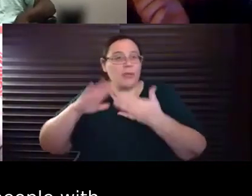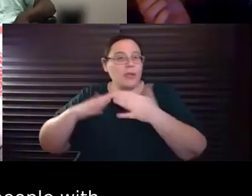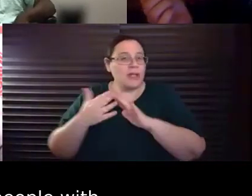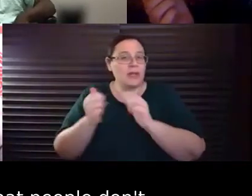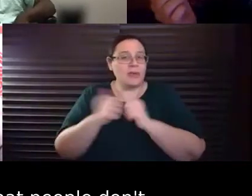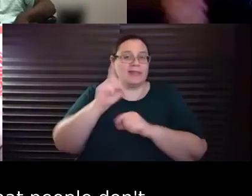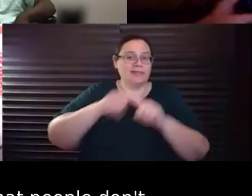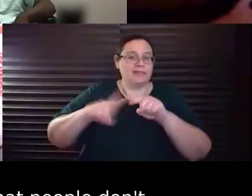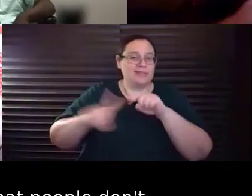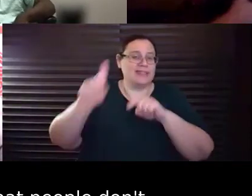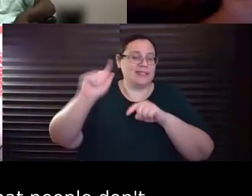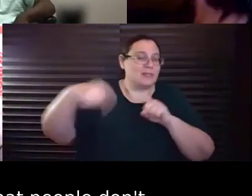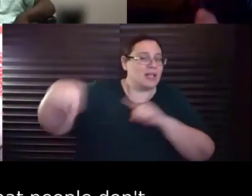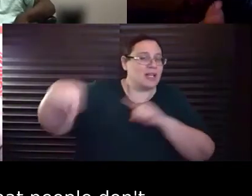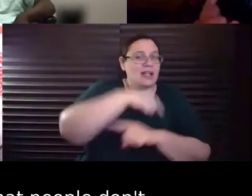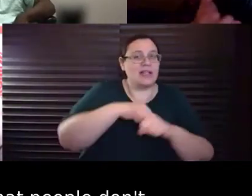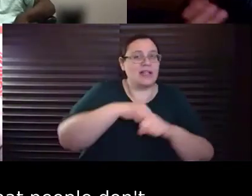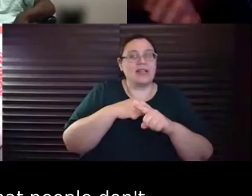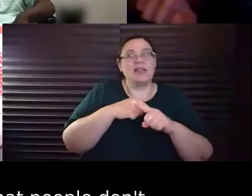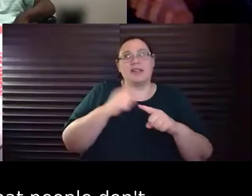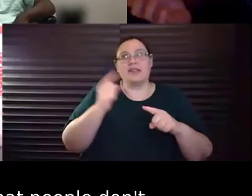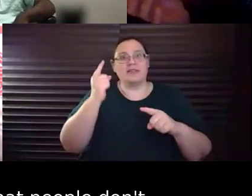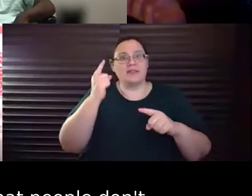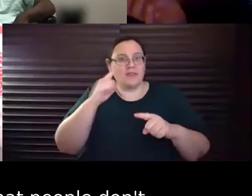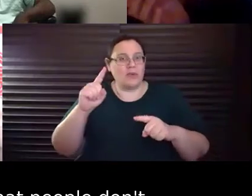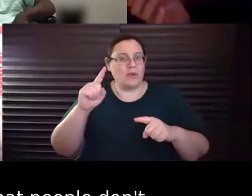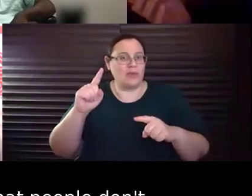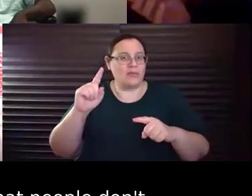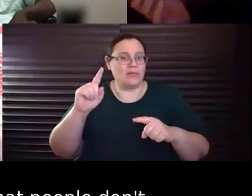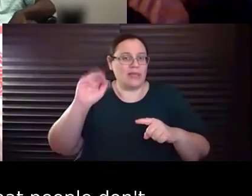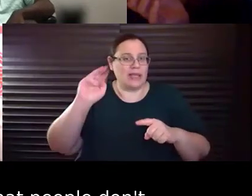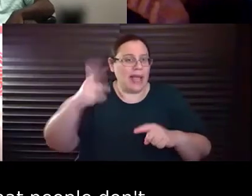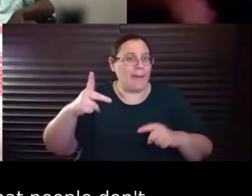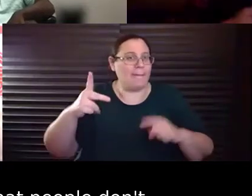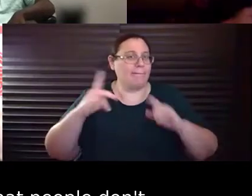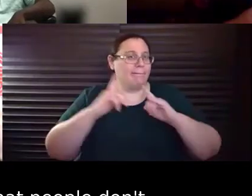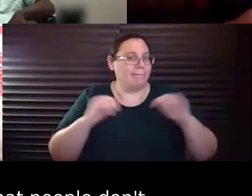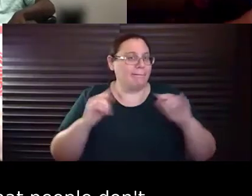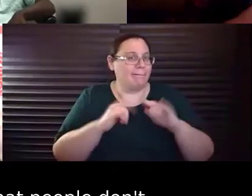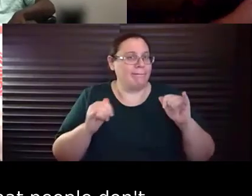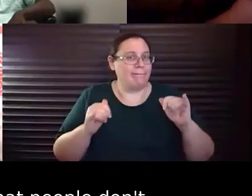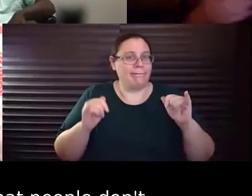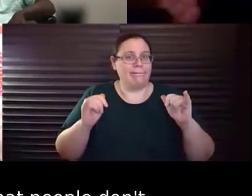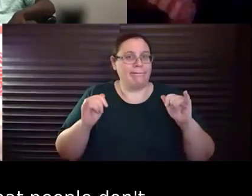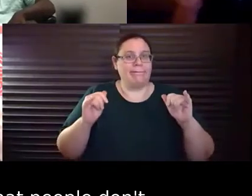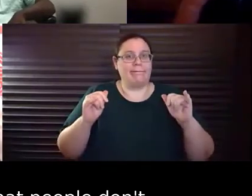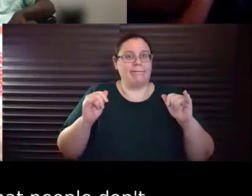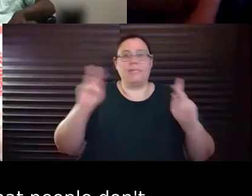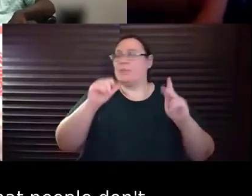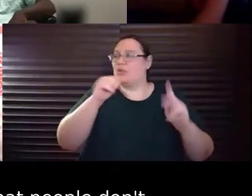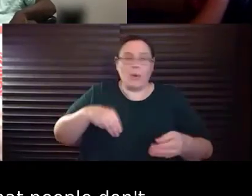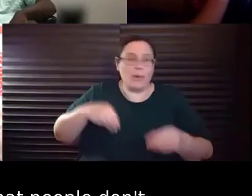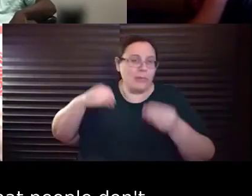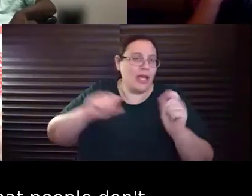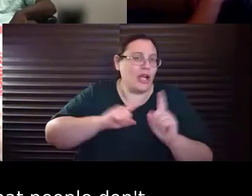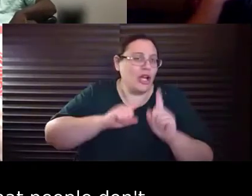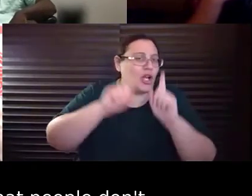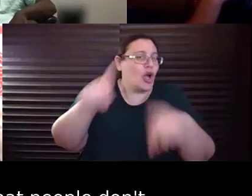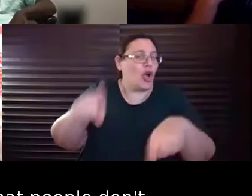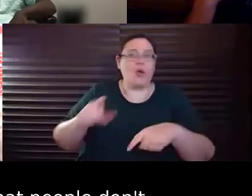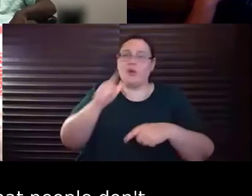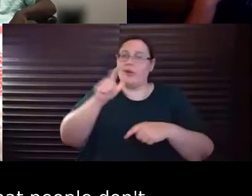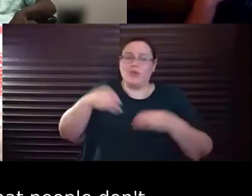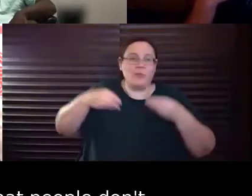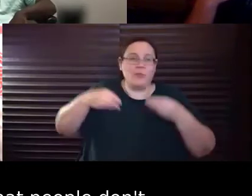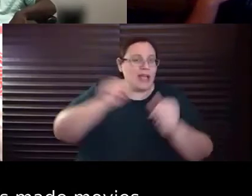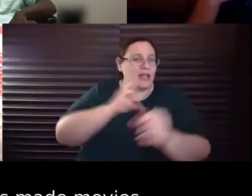really, at its core, a camp where, people don't pay to go or pay to be part of it. We